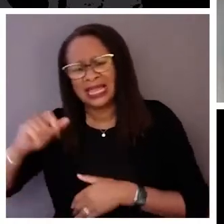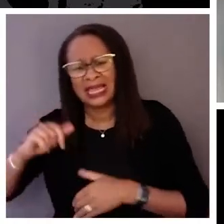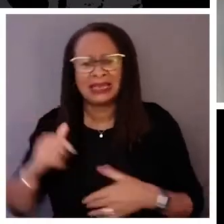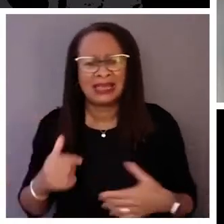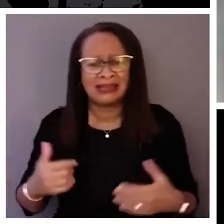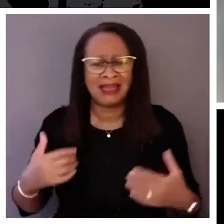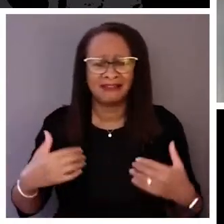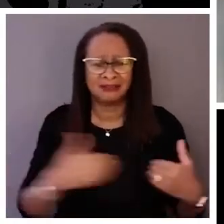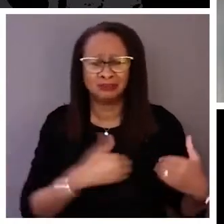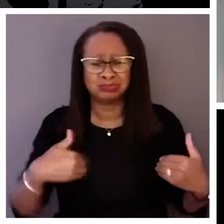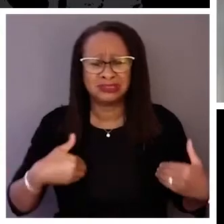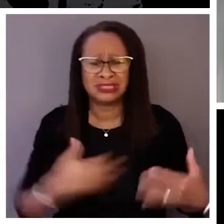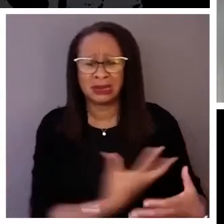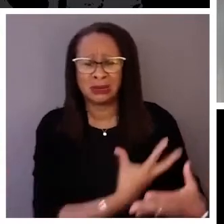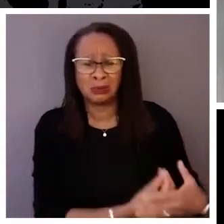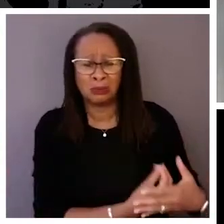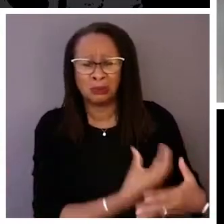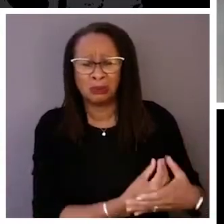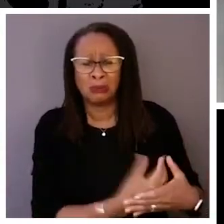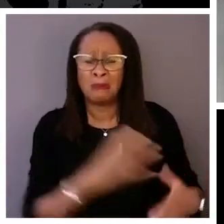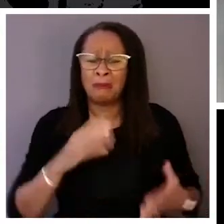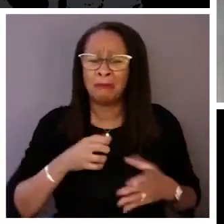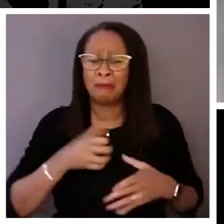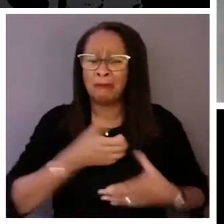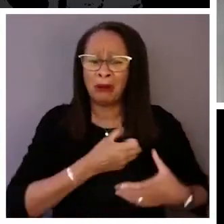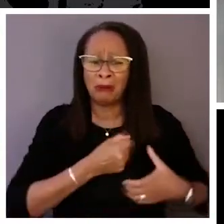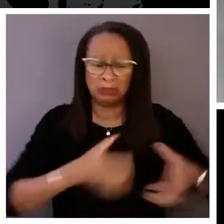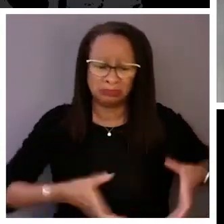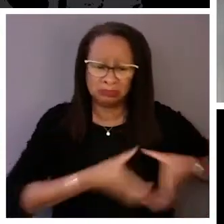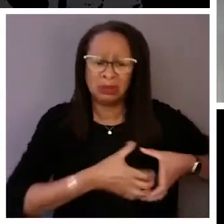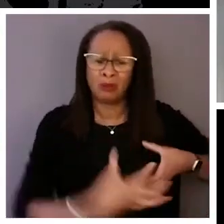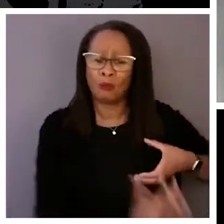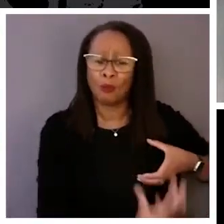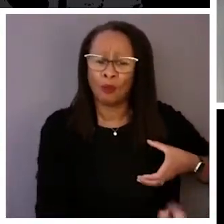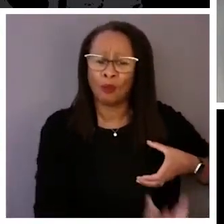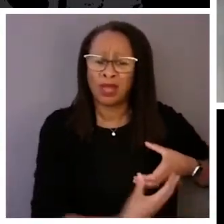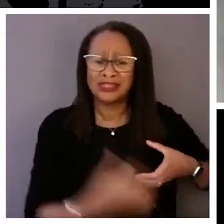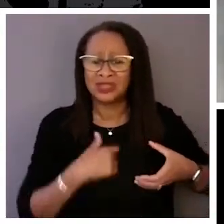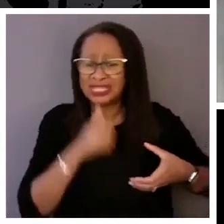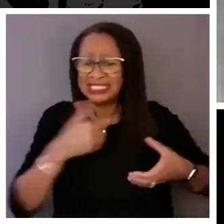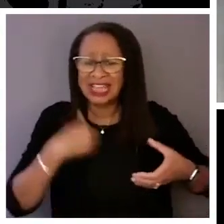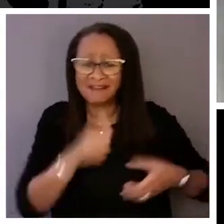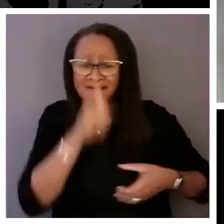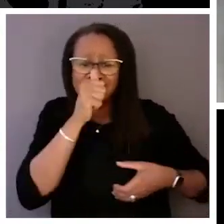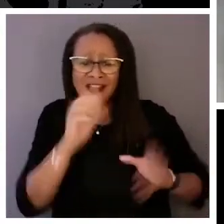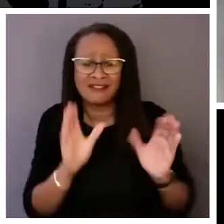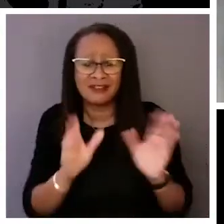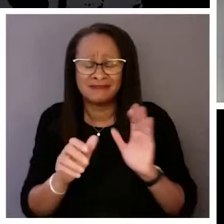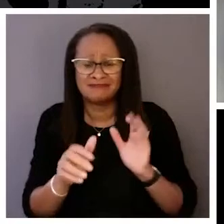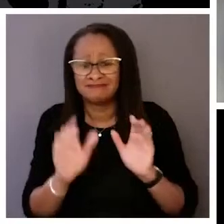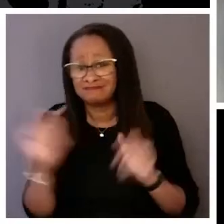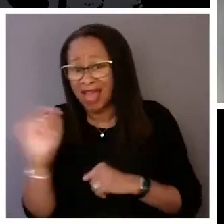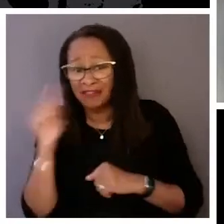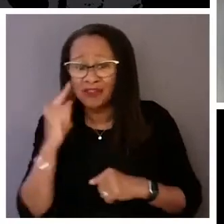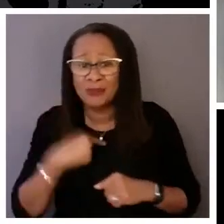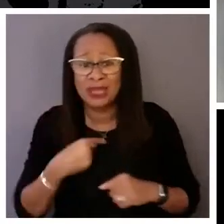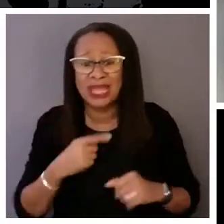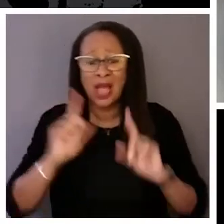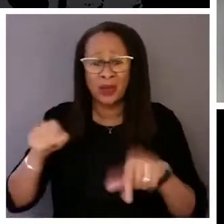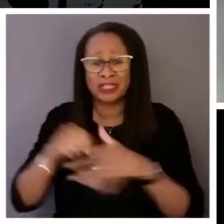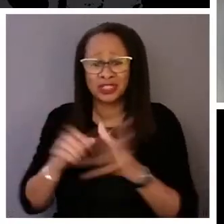and like they didn't even have a private bathroom. So I was like in a conference room and I just closed the door and hoped no one would come in.